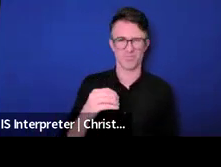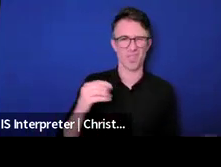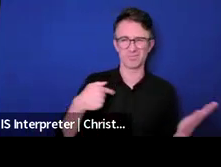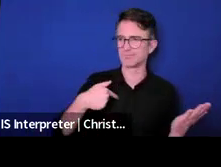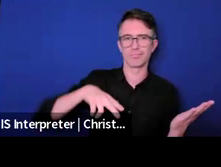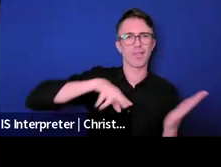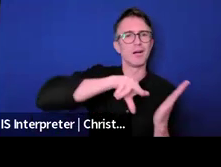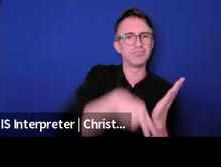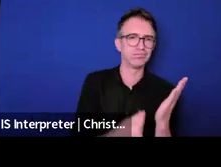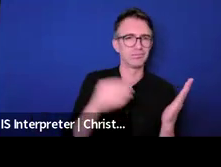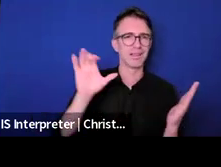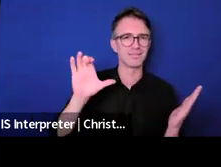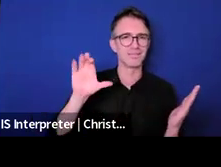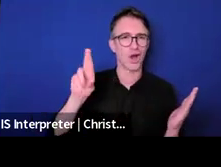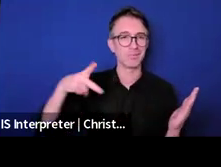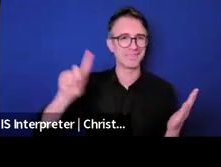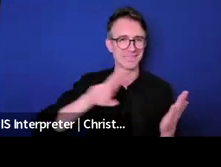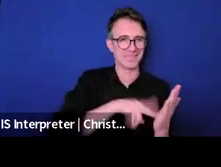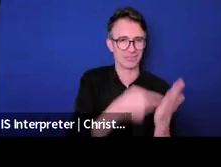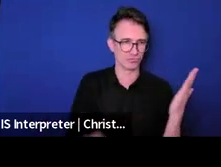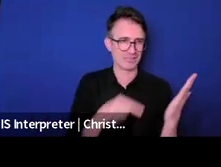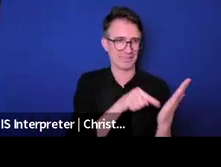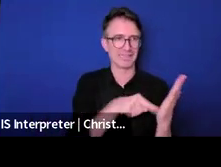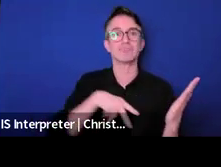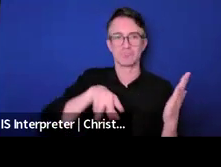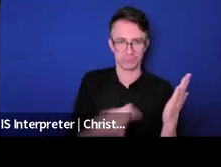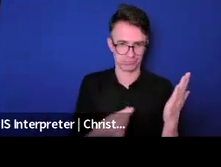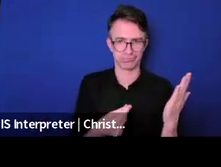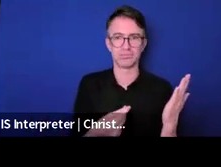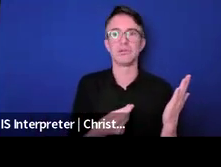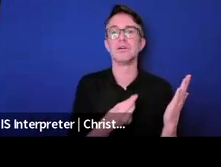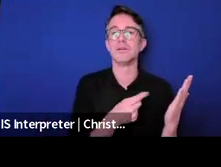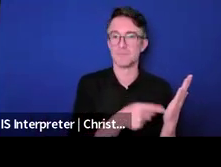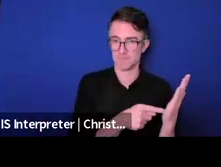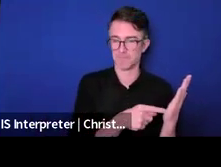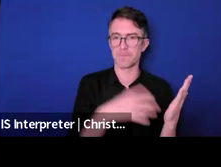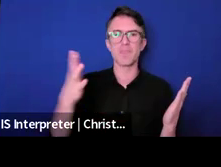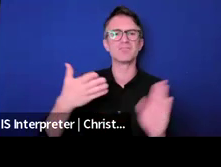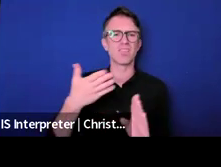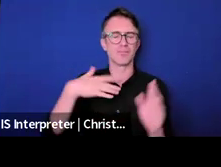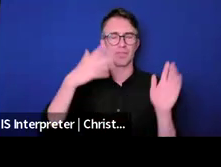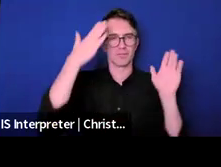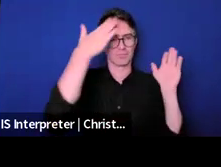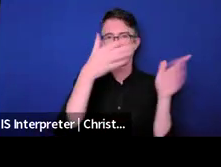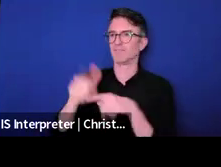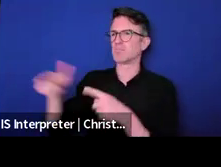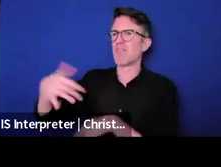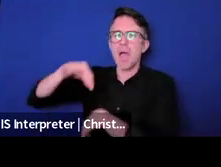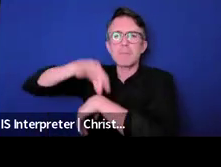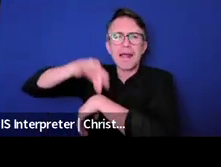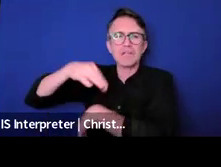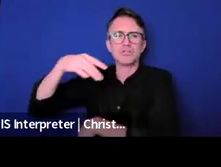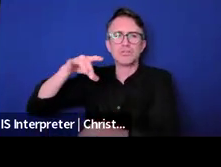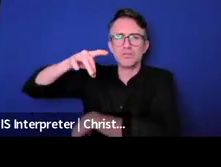has made a huge effort to shift from the medical model to a human rights-based approach to disability assessment. So